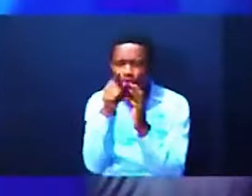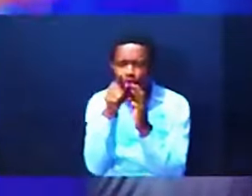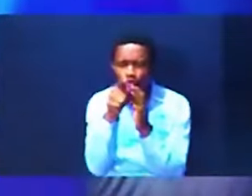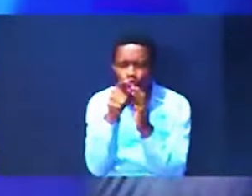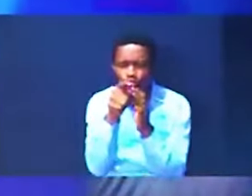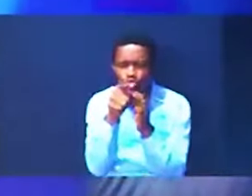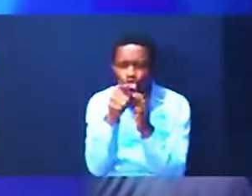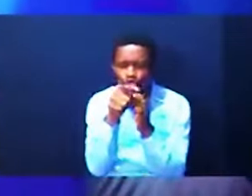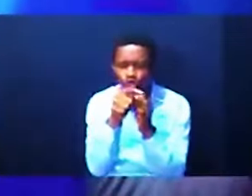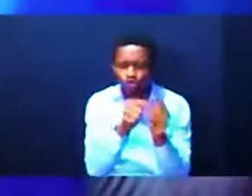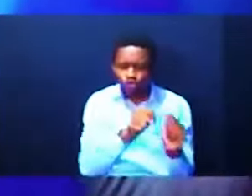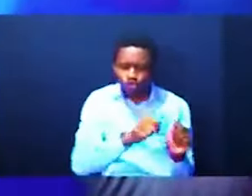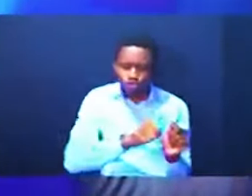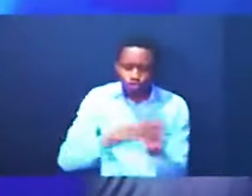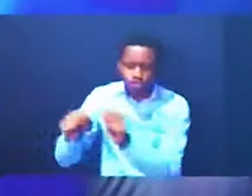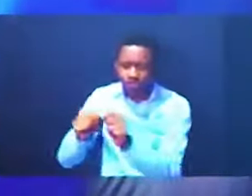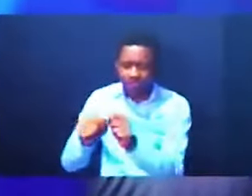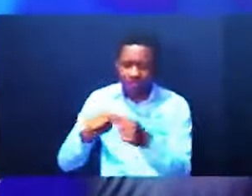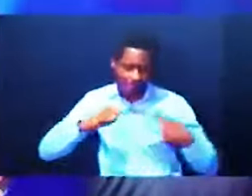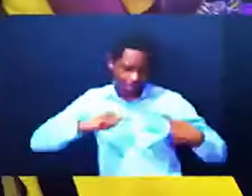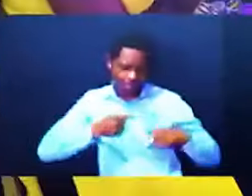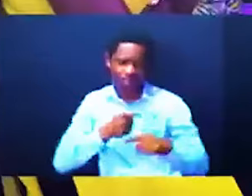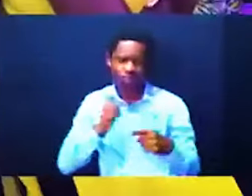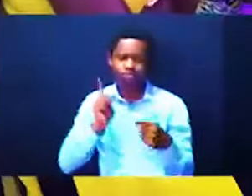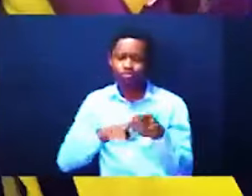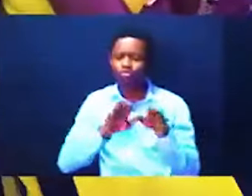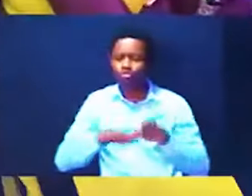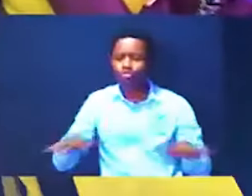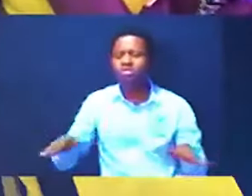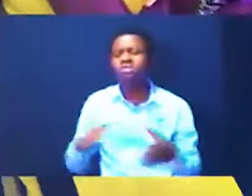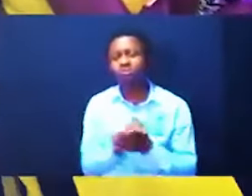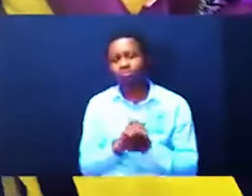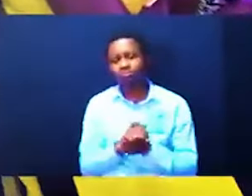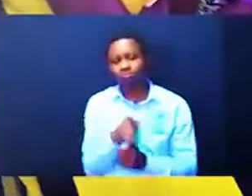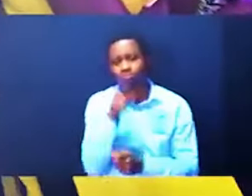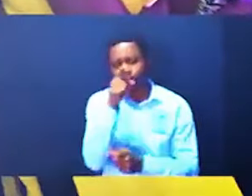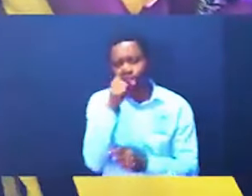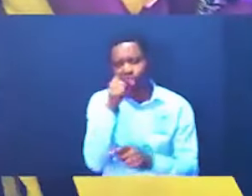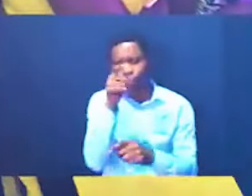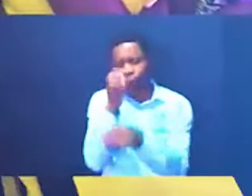to children. Odi ya odie onye no ade amauma. Be